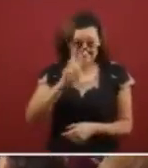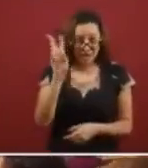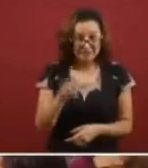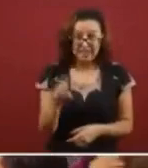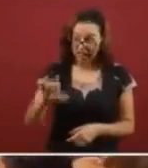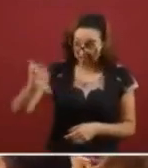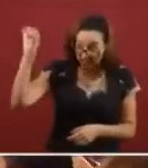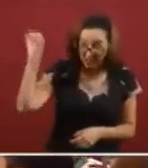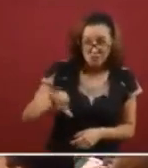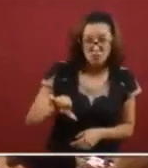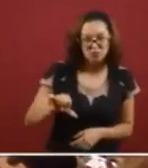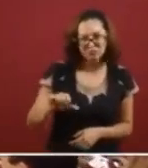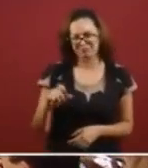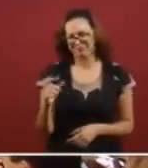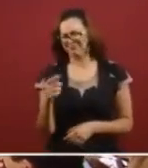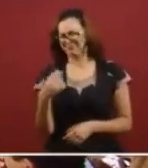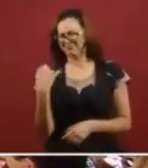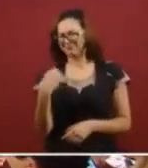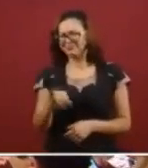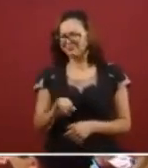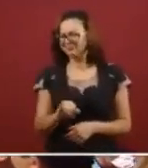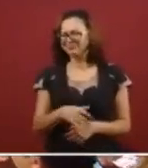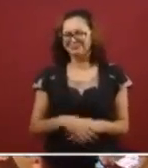So it wasn't that they weren't passing the exam.